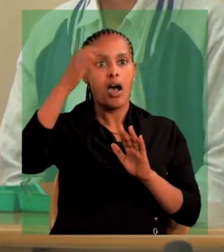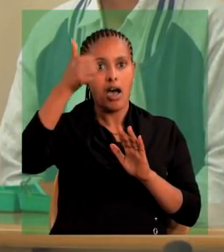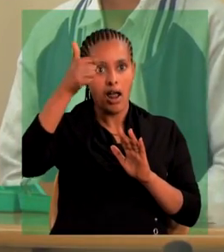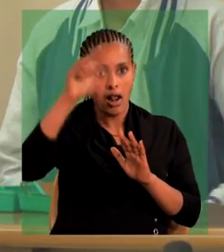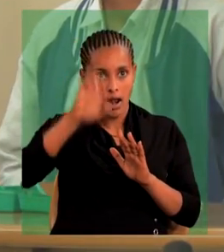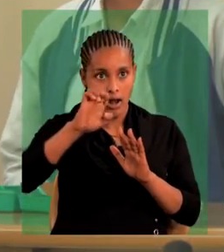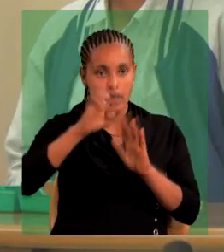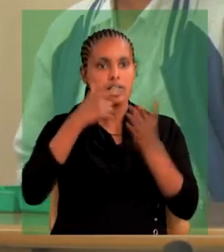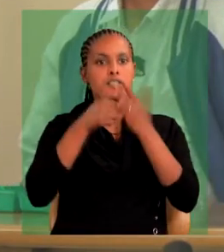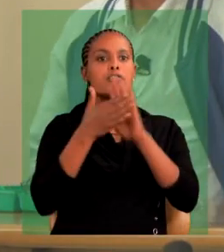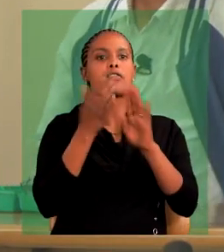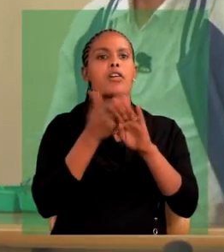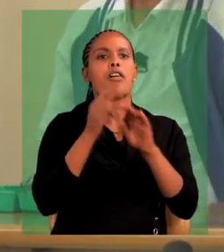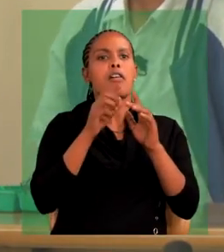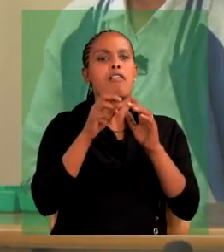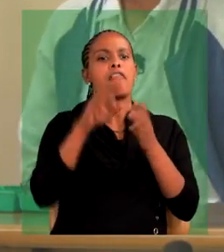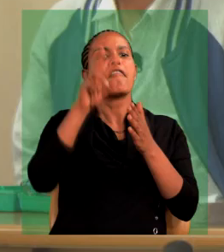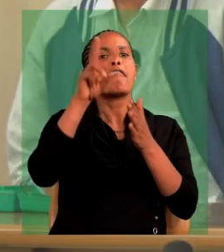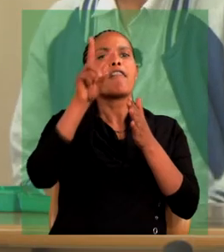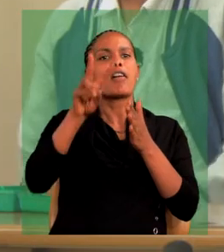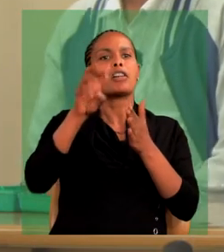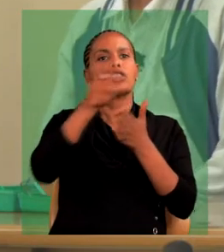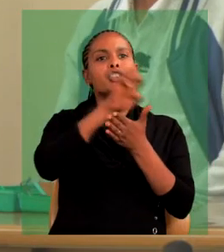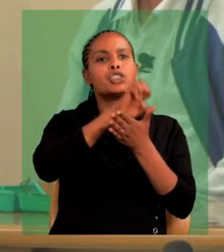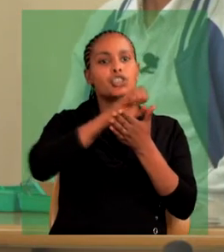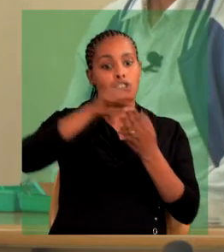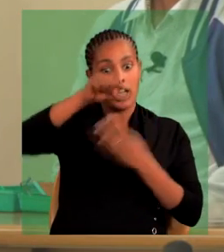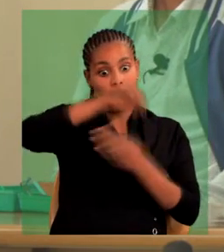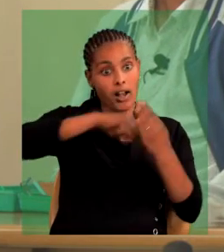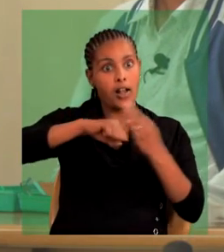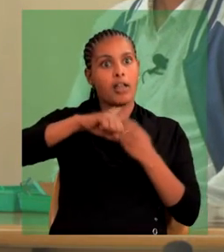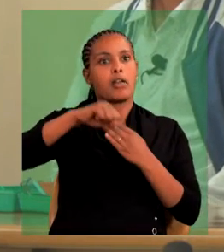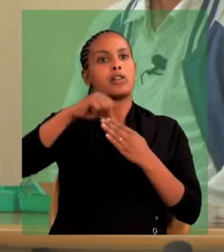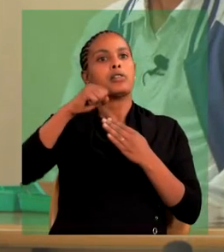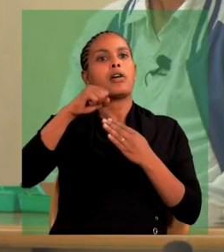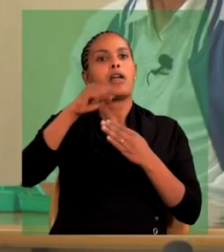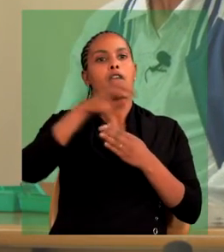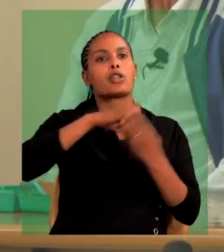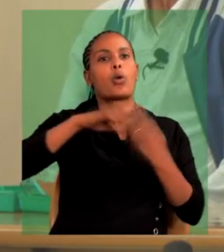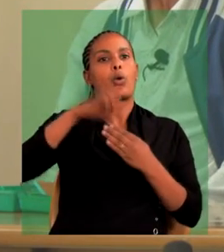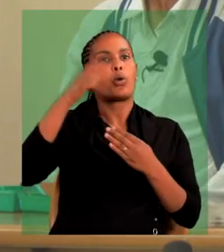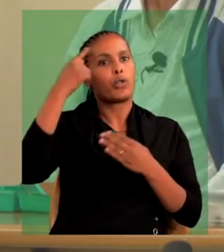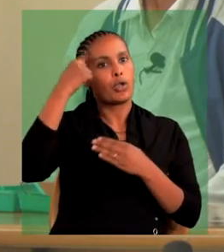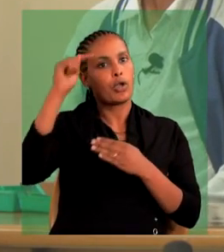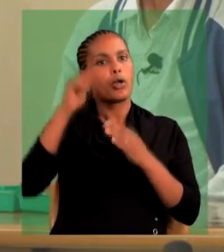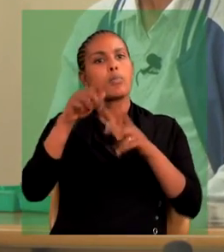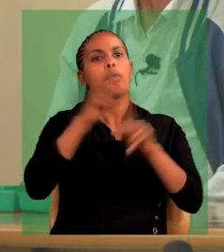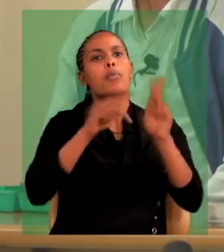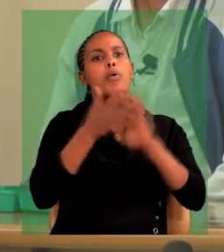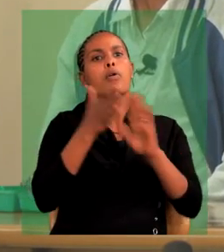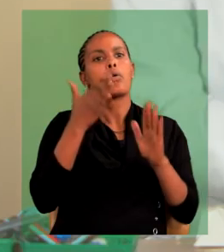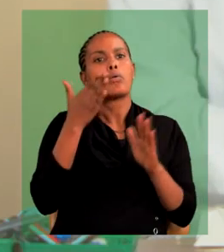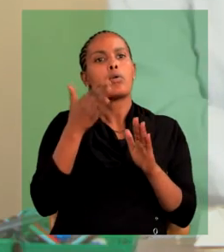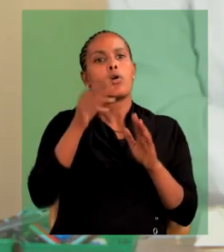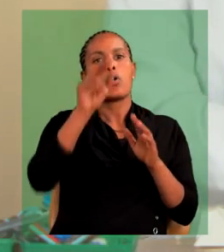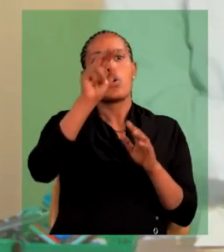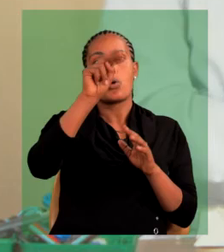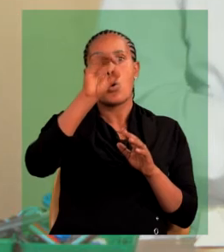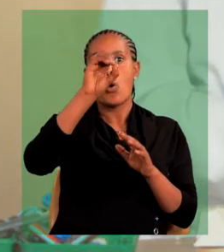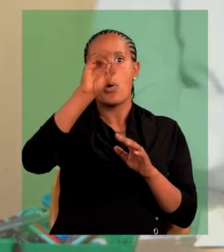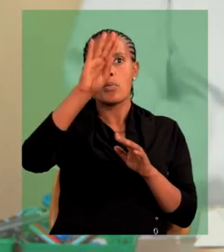This is from the valence shell electron pair theory. People have won Nobel